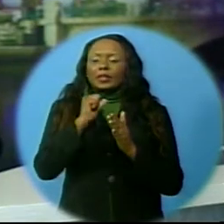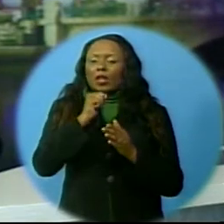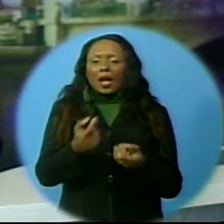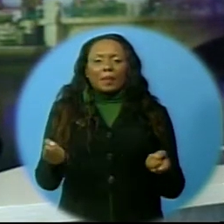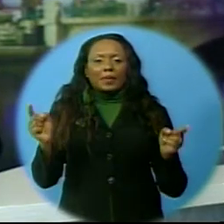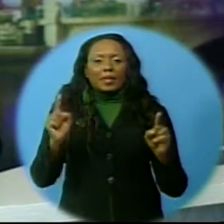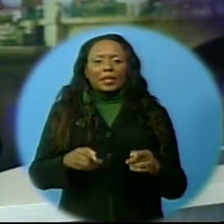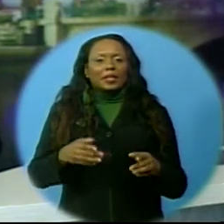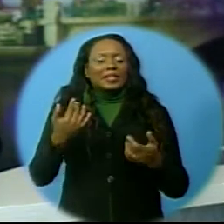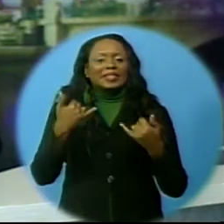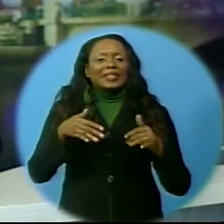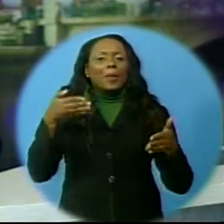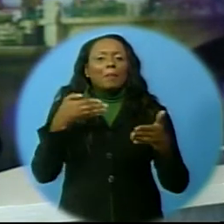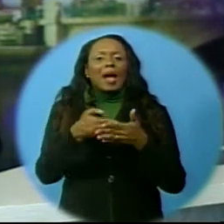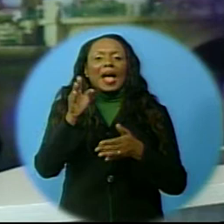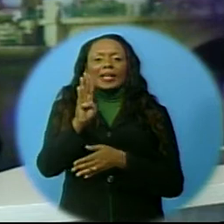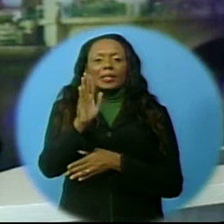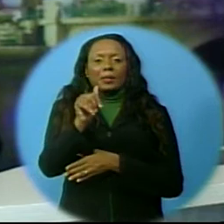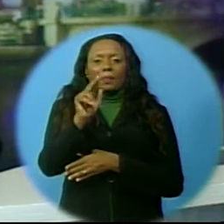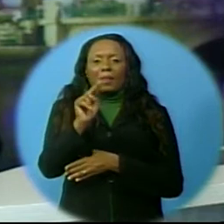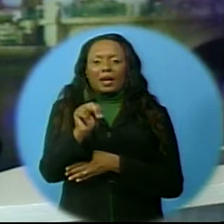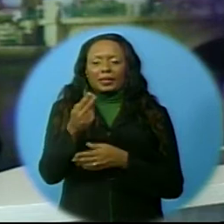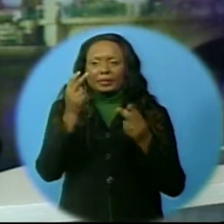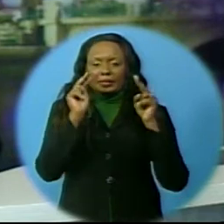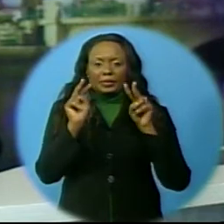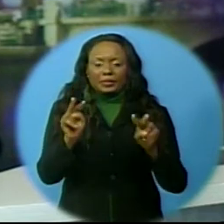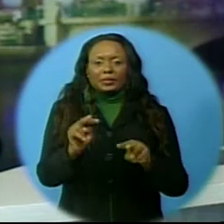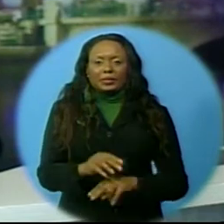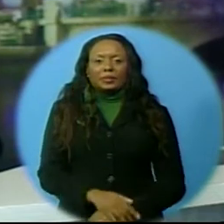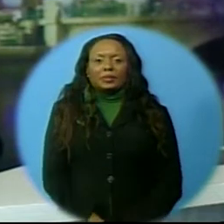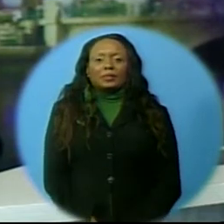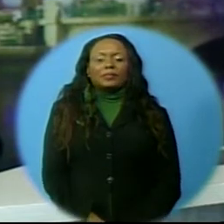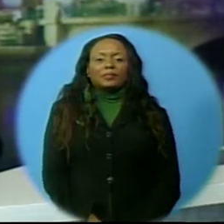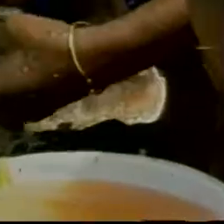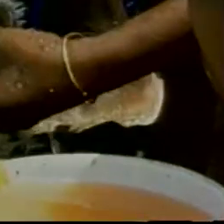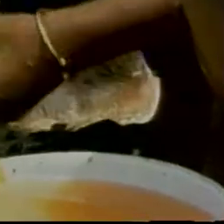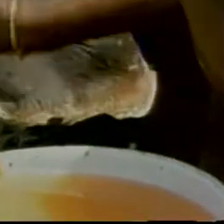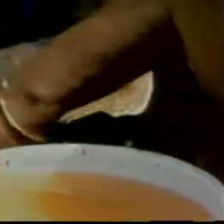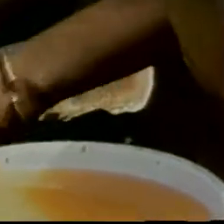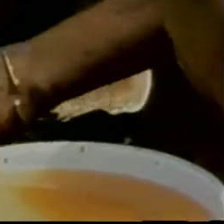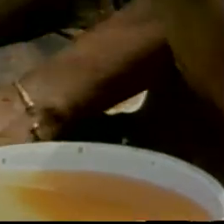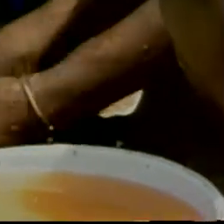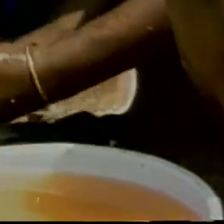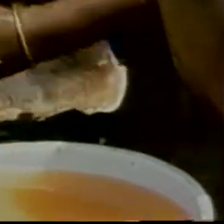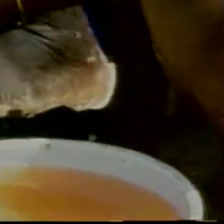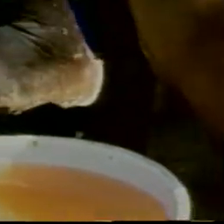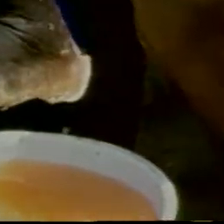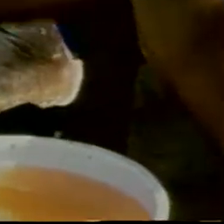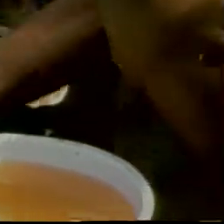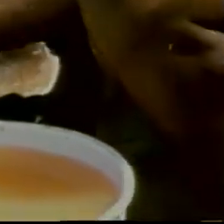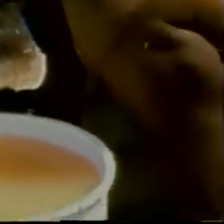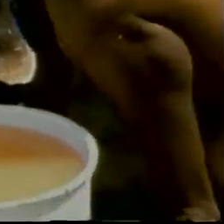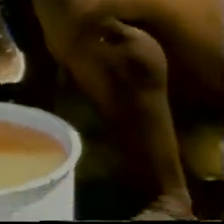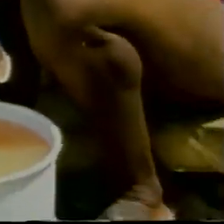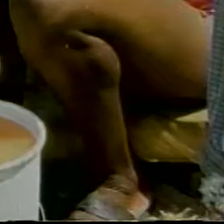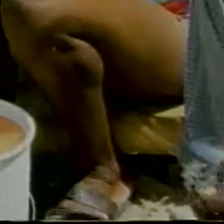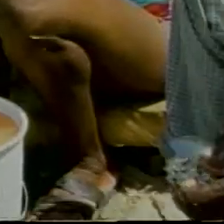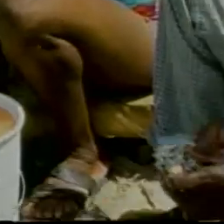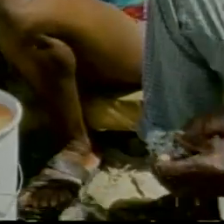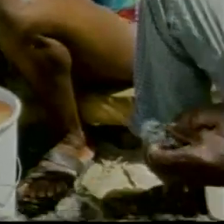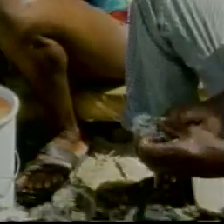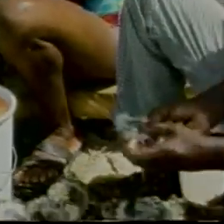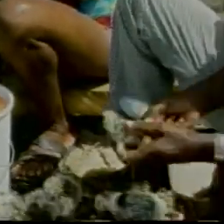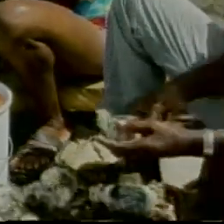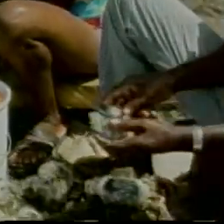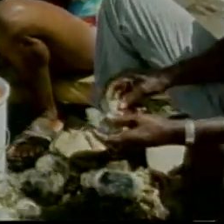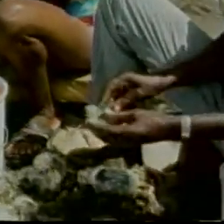several years, is still in place. Peter Thorne has the story. Confirmation of this from Chief Fisheries Officer Stephen Willoughby, who says